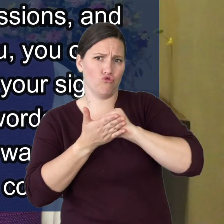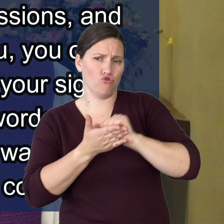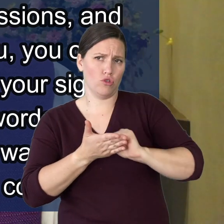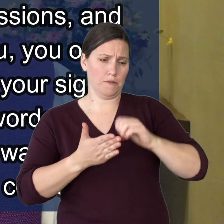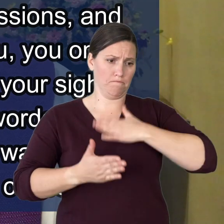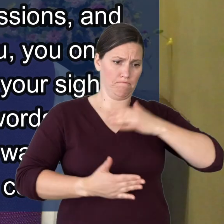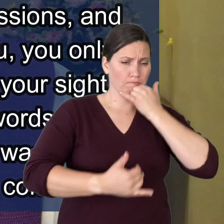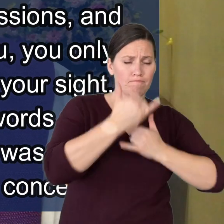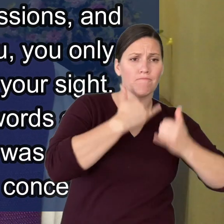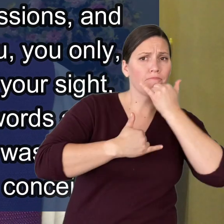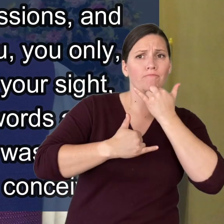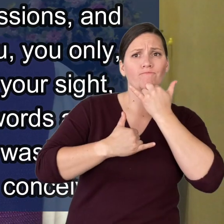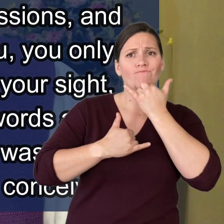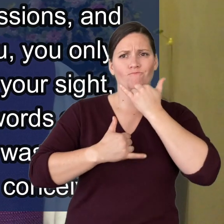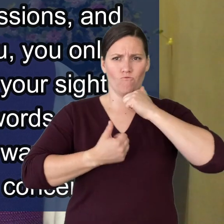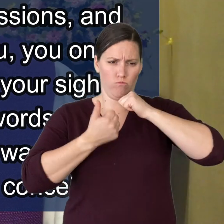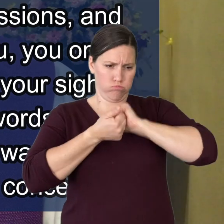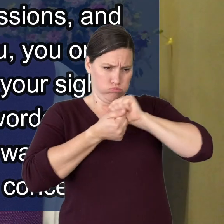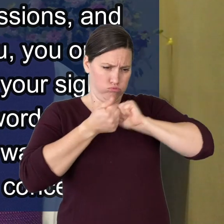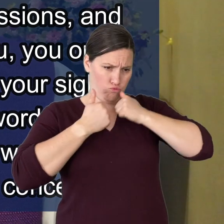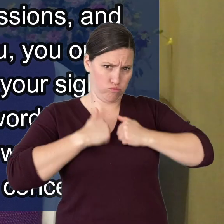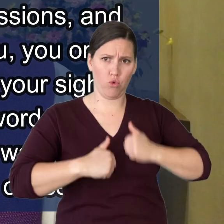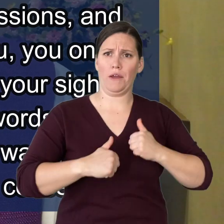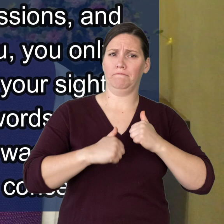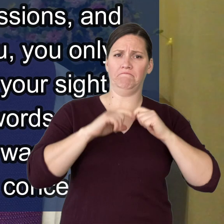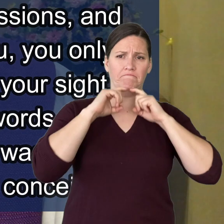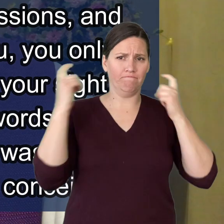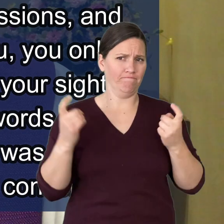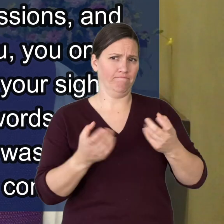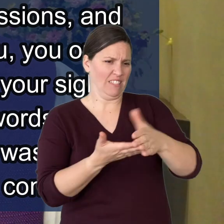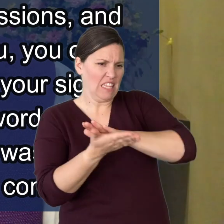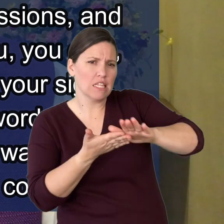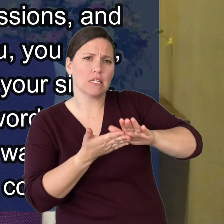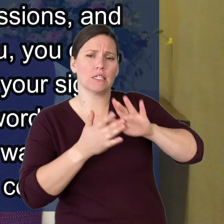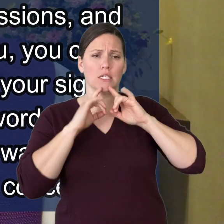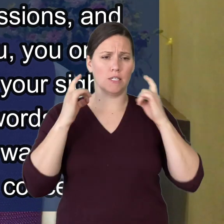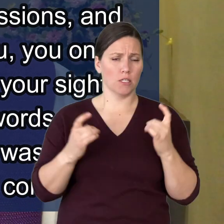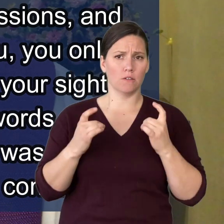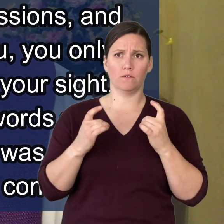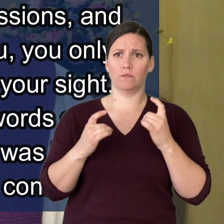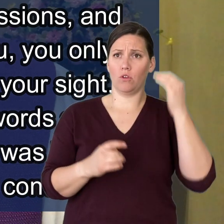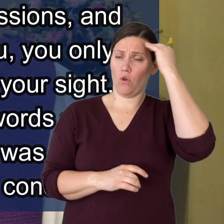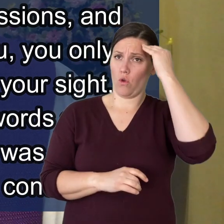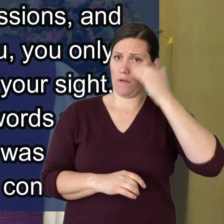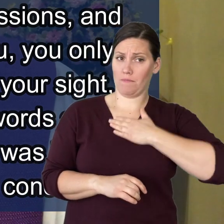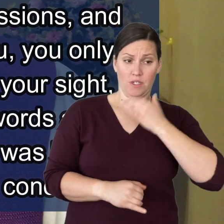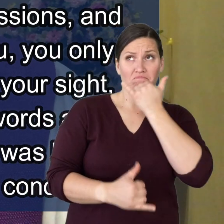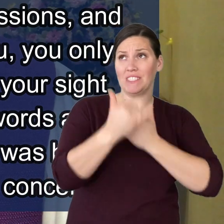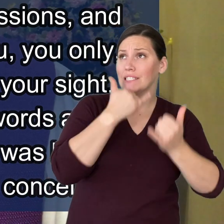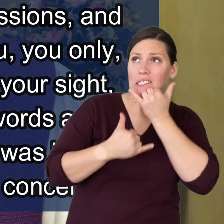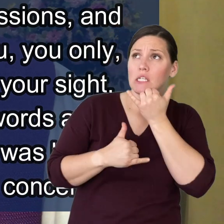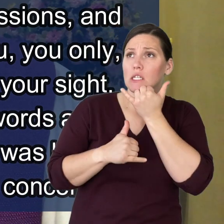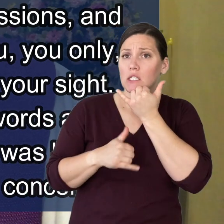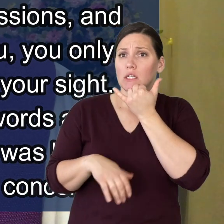out my transgressions. Wash me thoroughly from my iniquity. Cleanse me from my sin. For I know